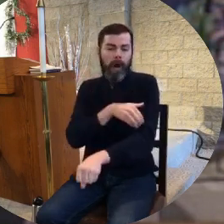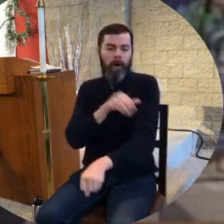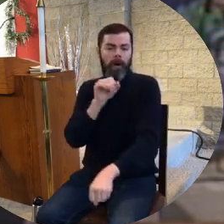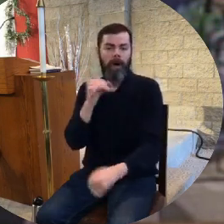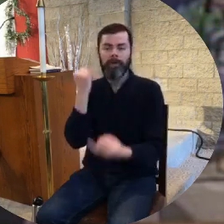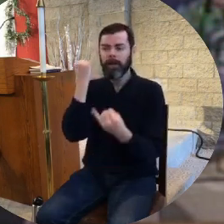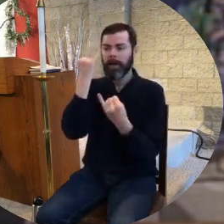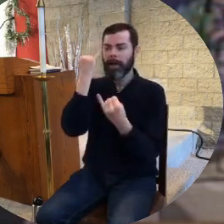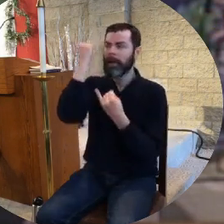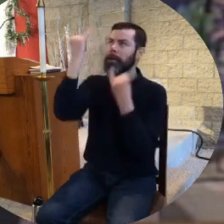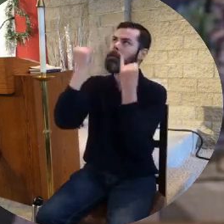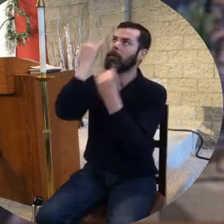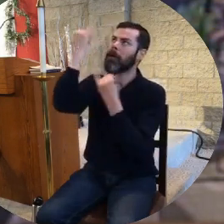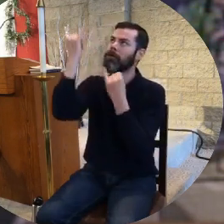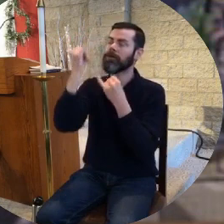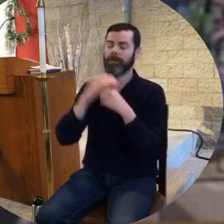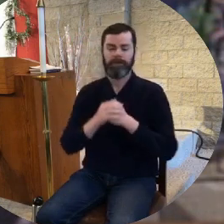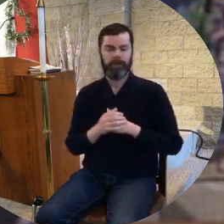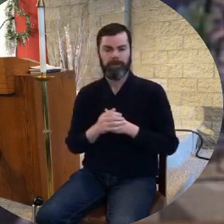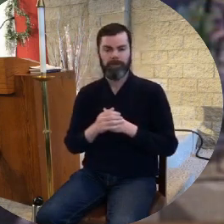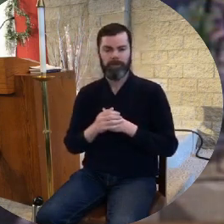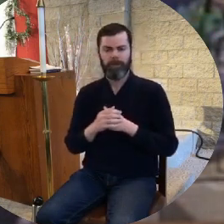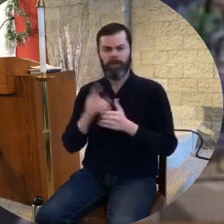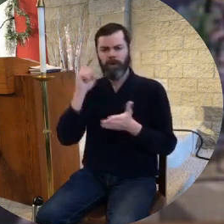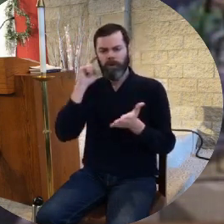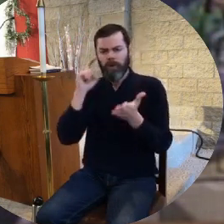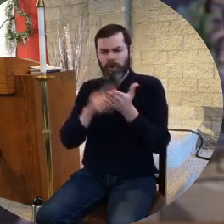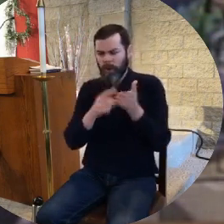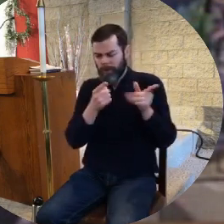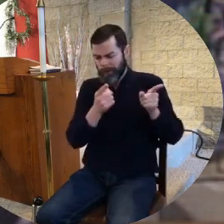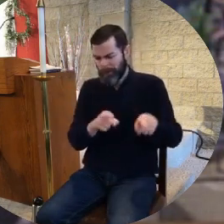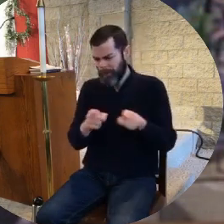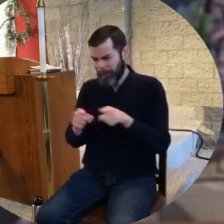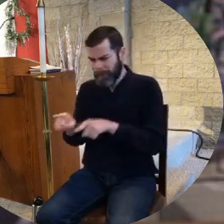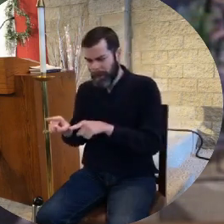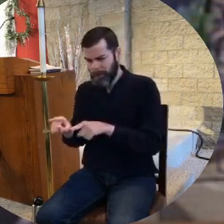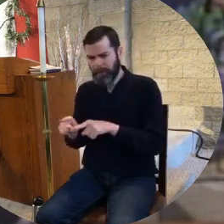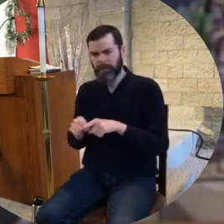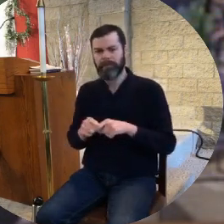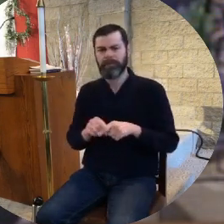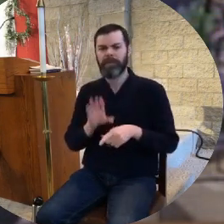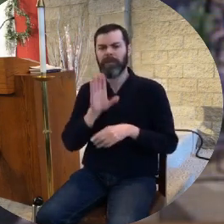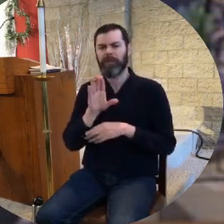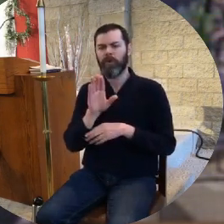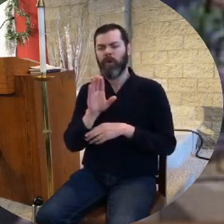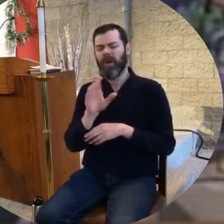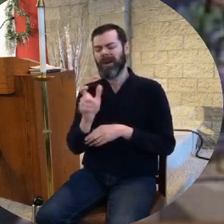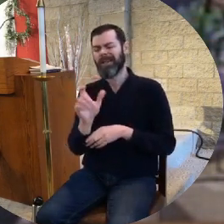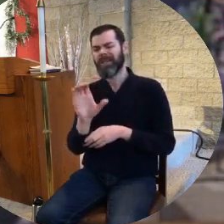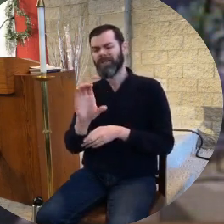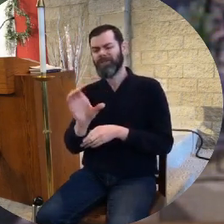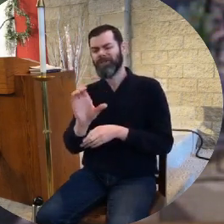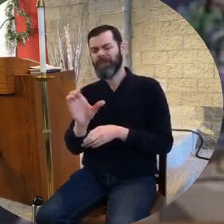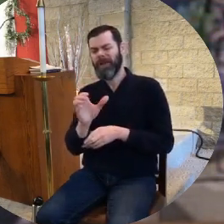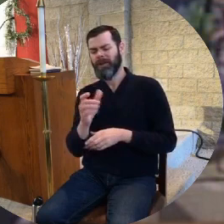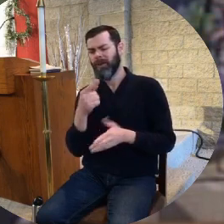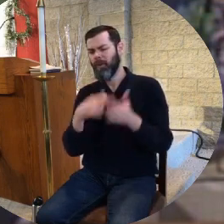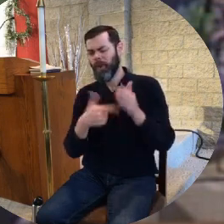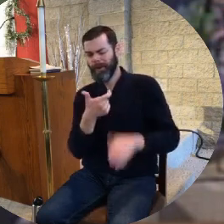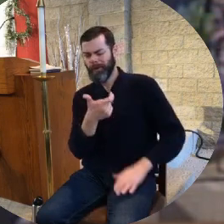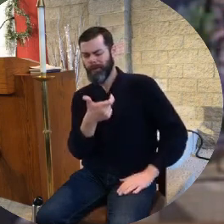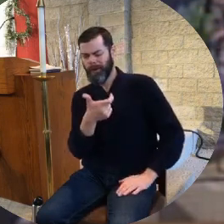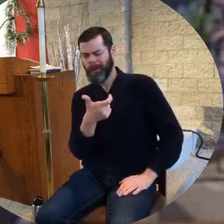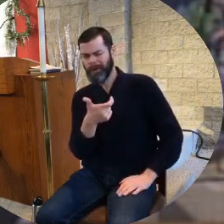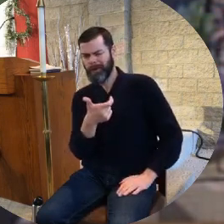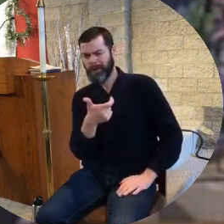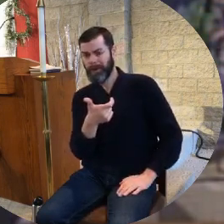what you're noticing. I want you to notice the channel where your imagination is. And when your imagination is on that